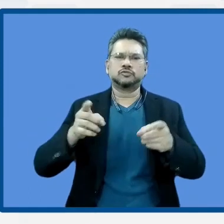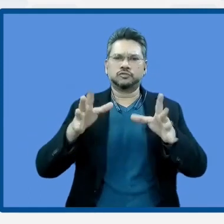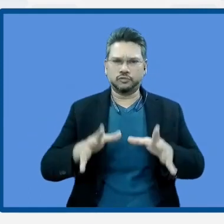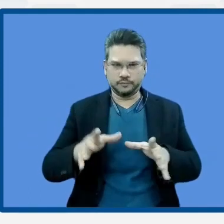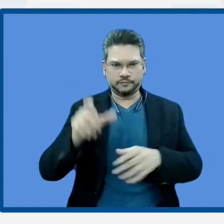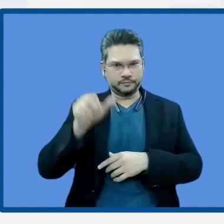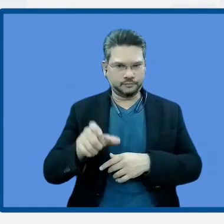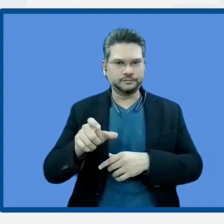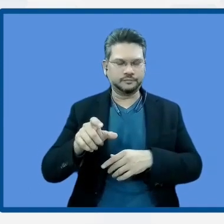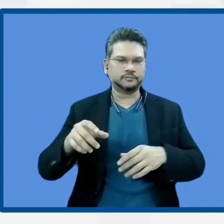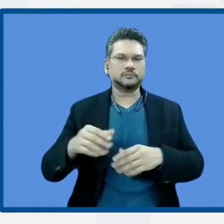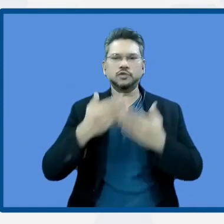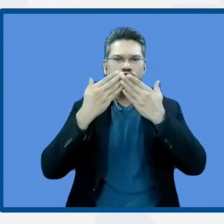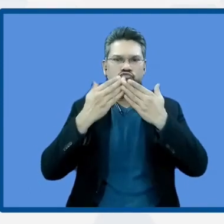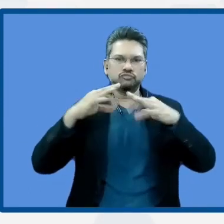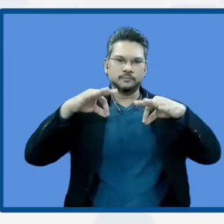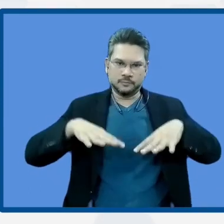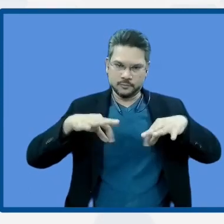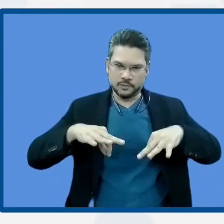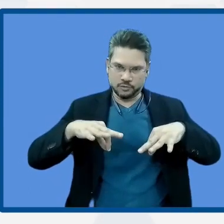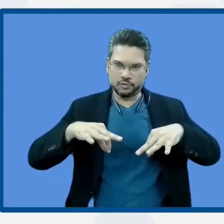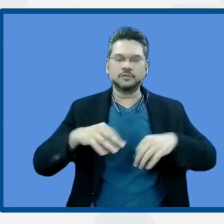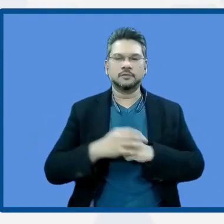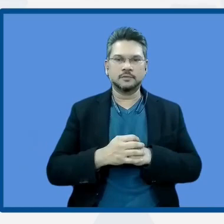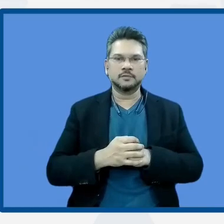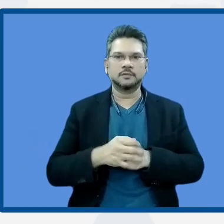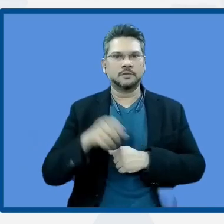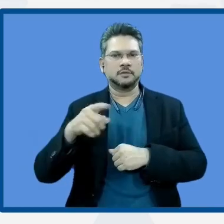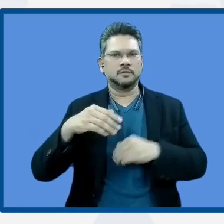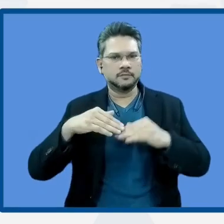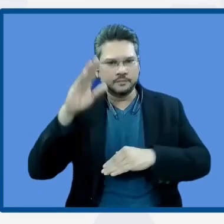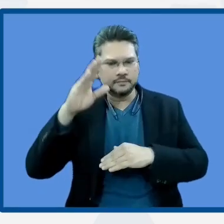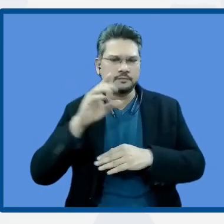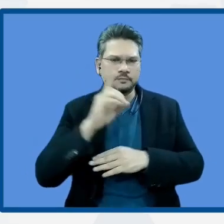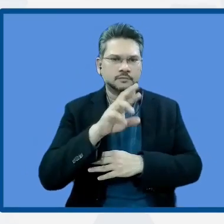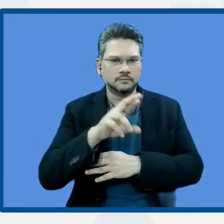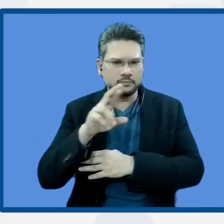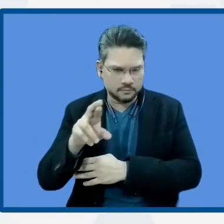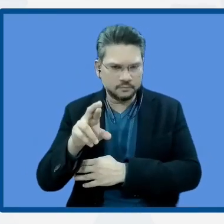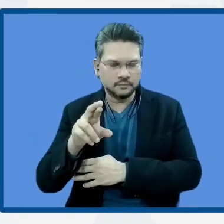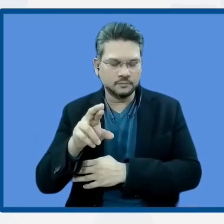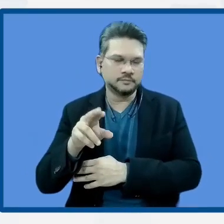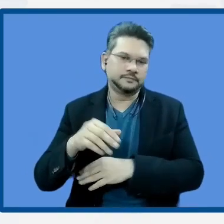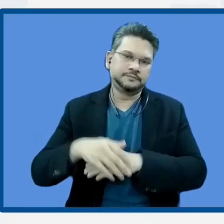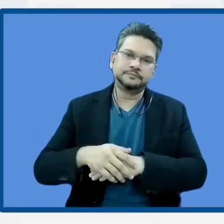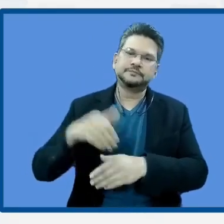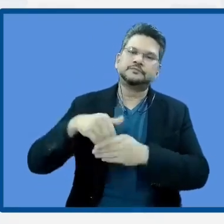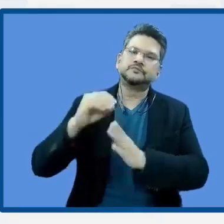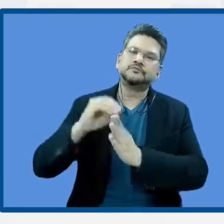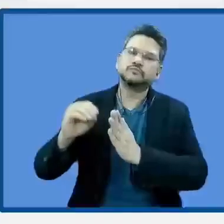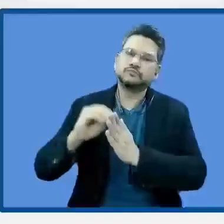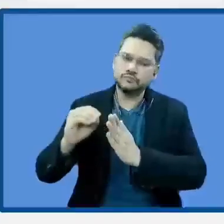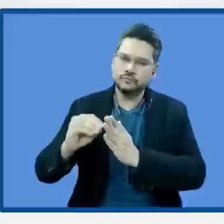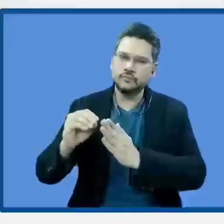Education, and Alice Brenes, responsible for the disaster risk area of the Office of the Extension Vice President of the